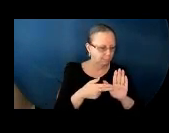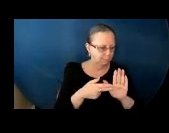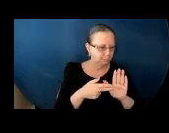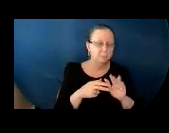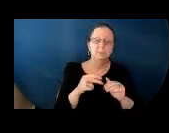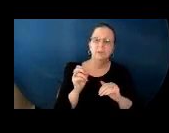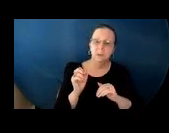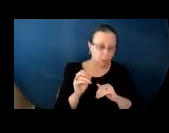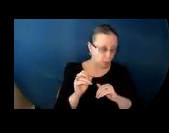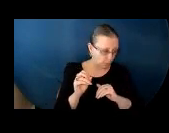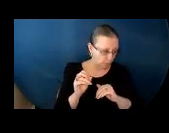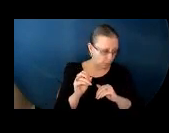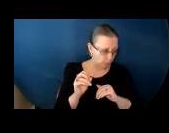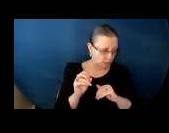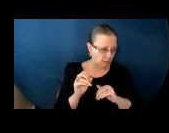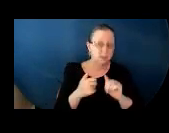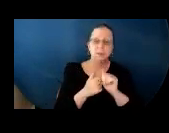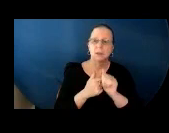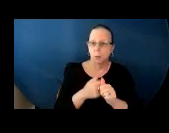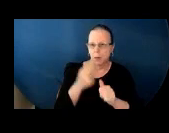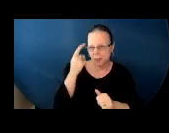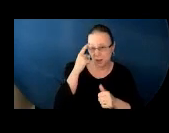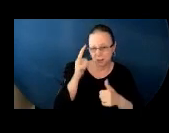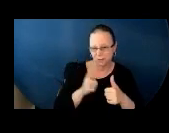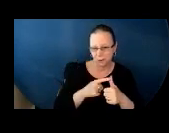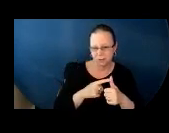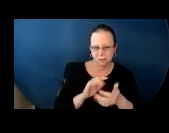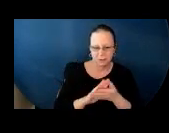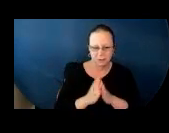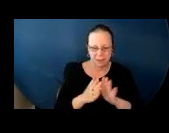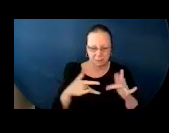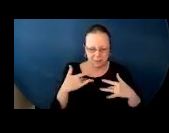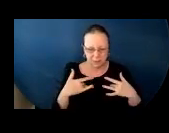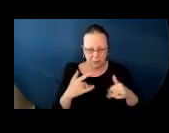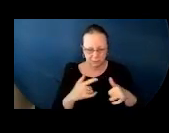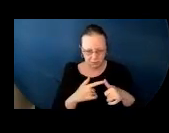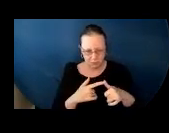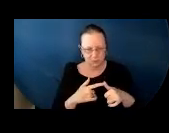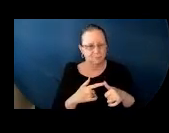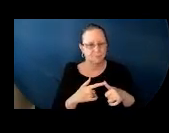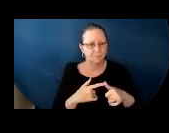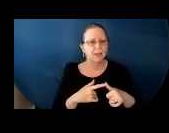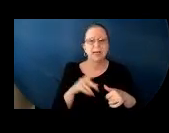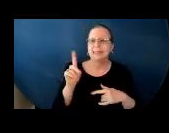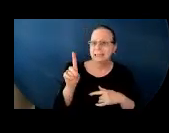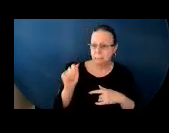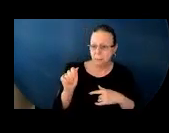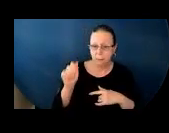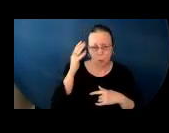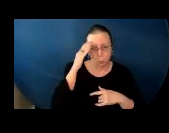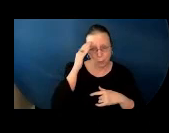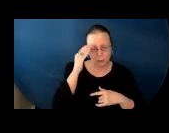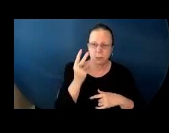So let's go with thoughts first this time. I got excited earlier and went right to actions. Disability awareness is